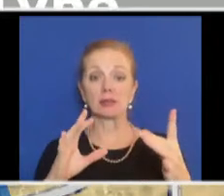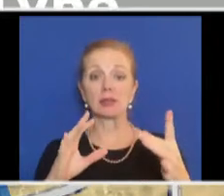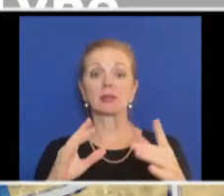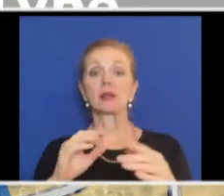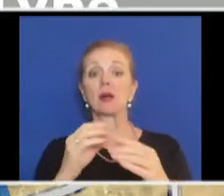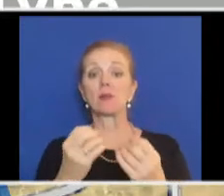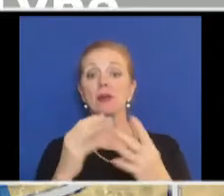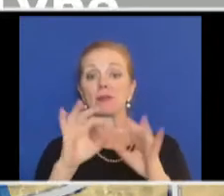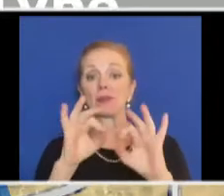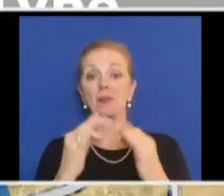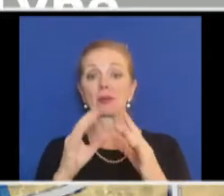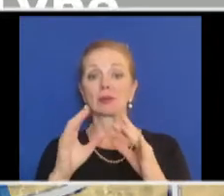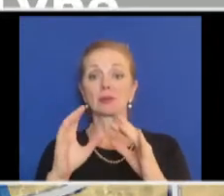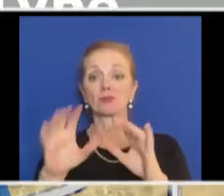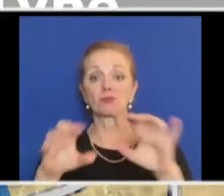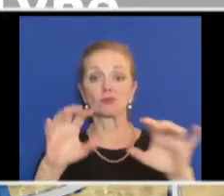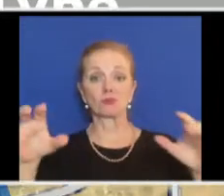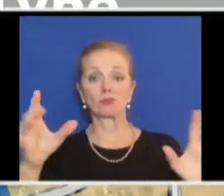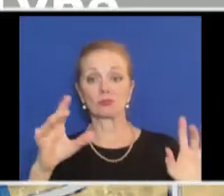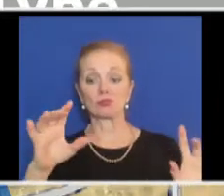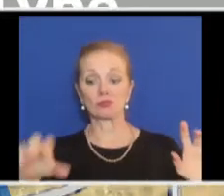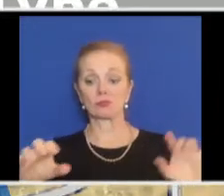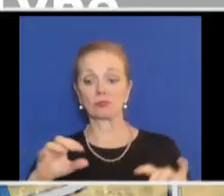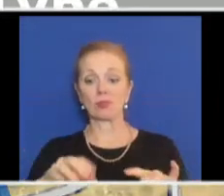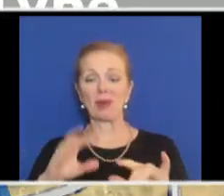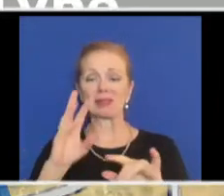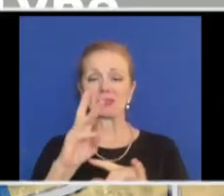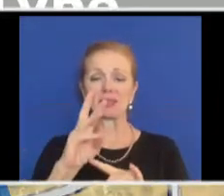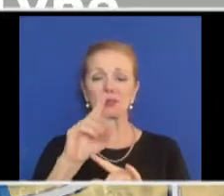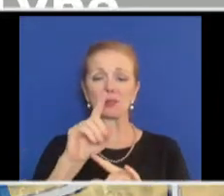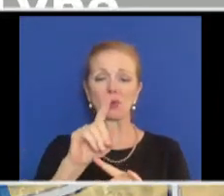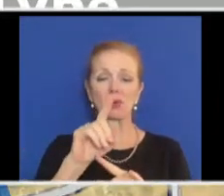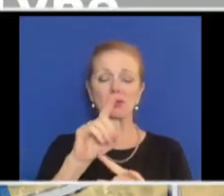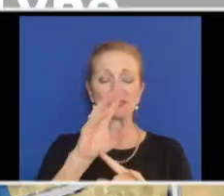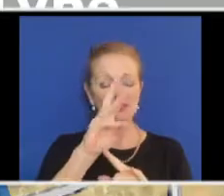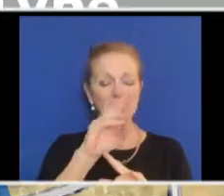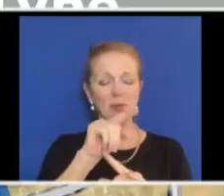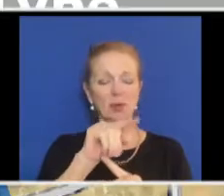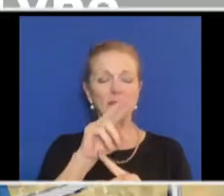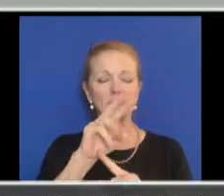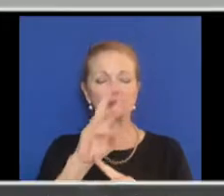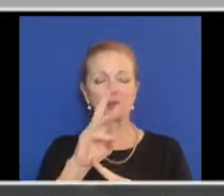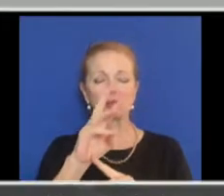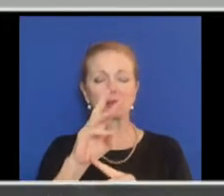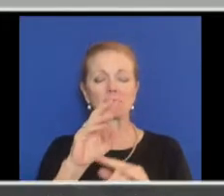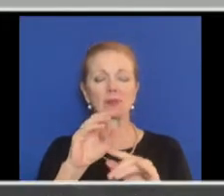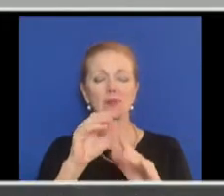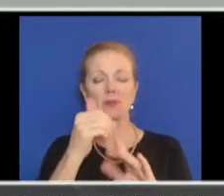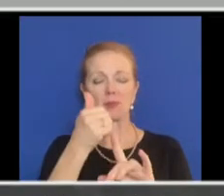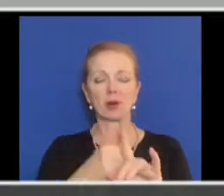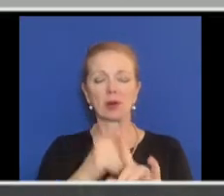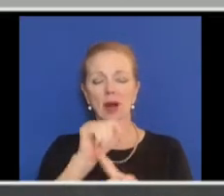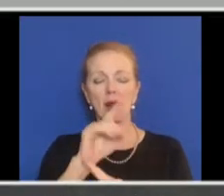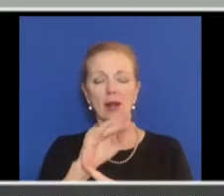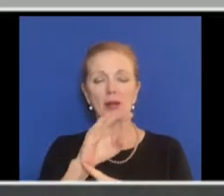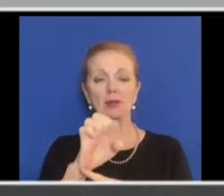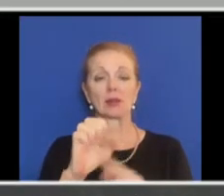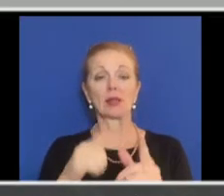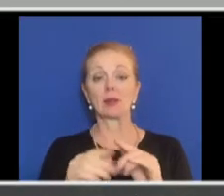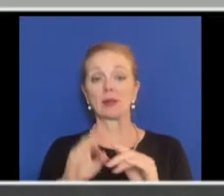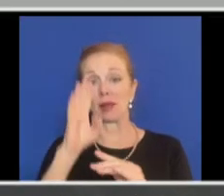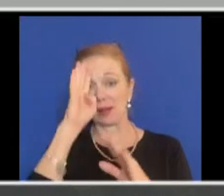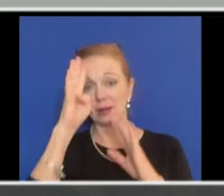quadruplexes that comes in at about 6 point six units per acre building Heights limited to 40 feet does provide Innovative standards